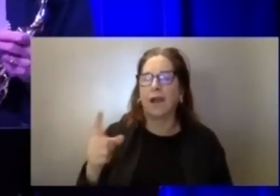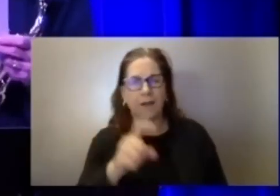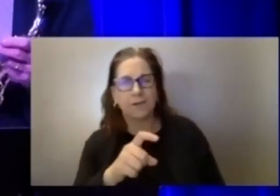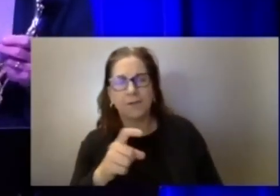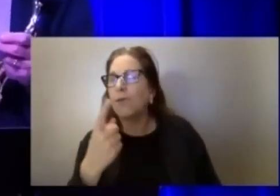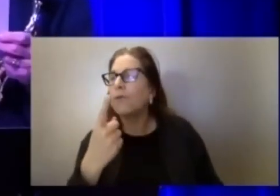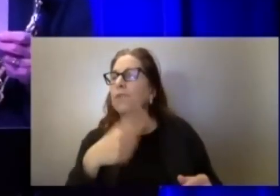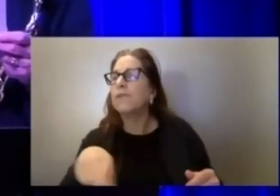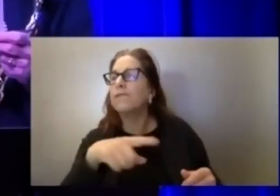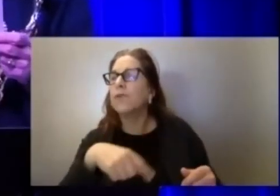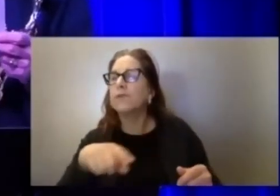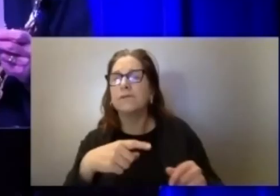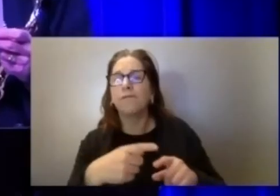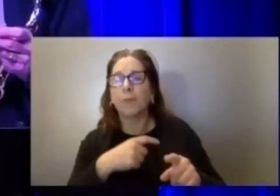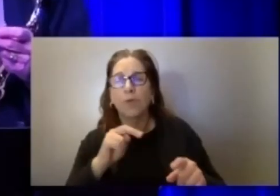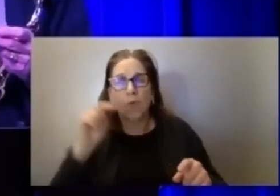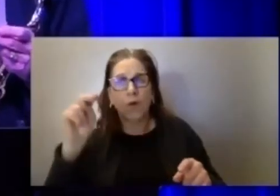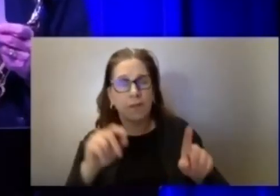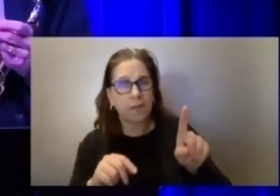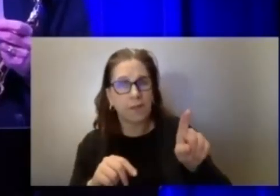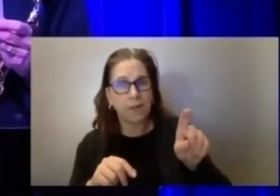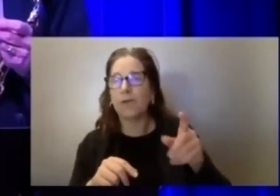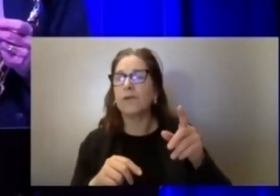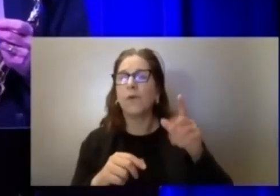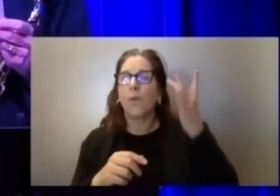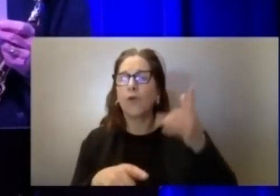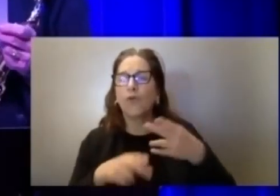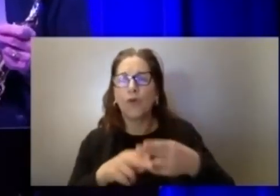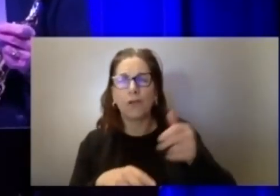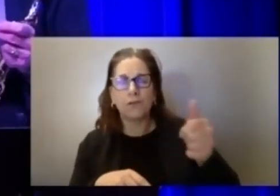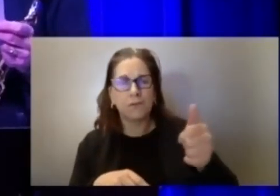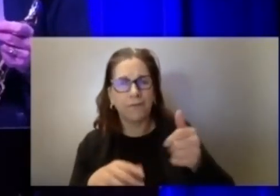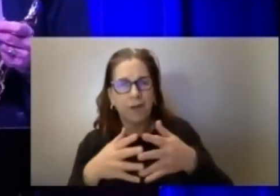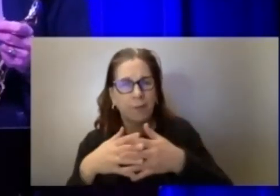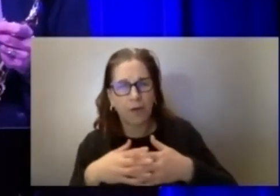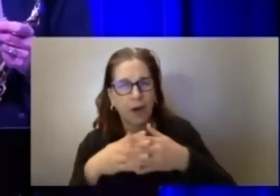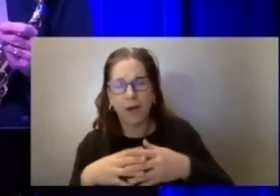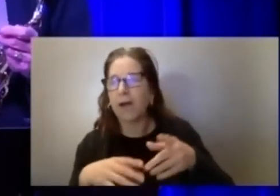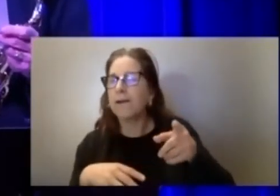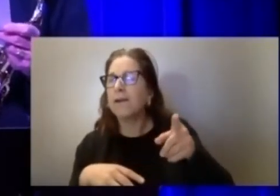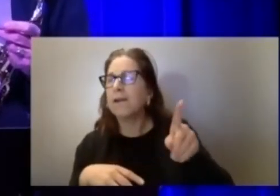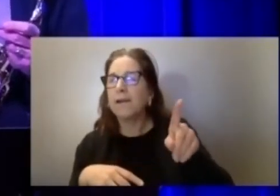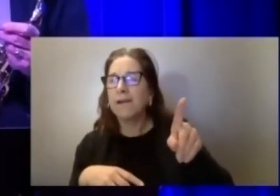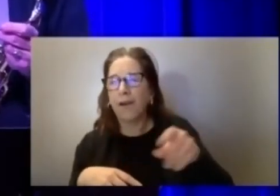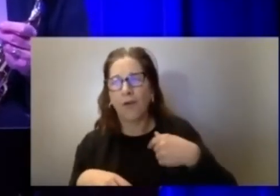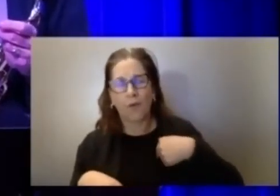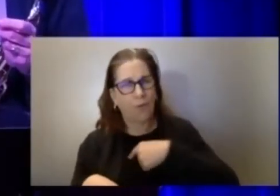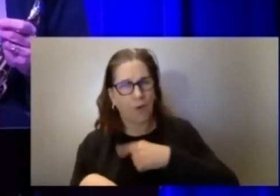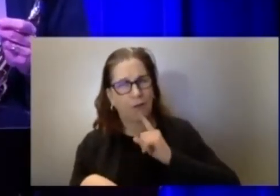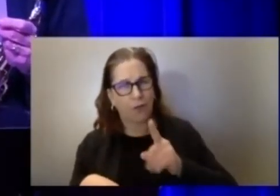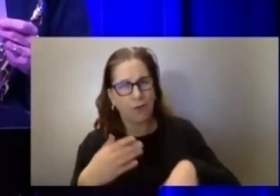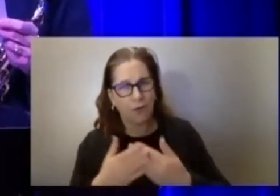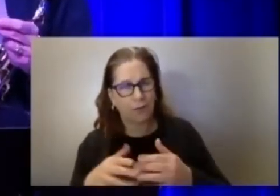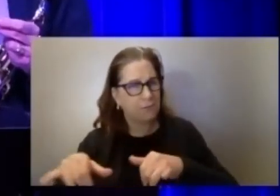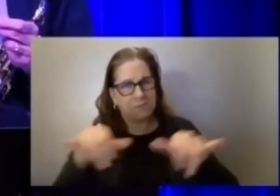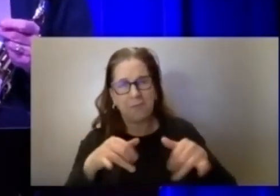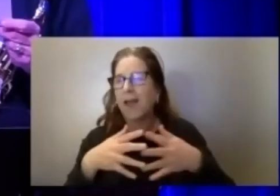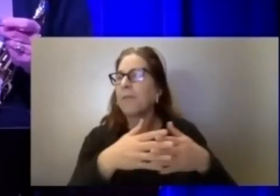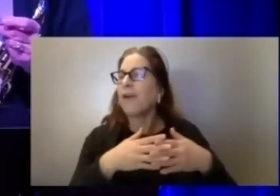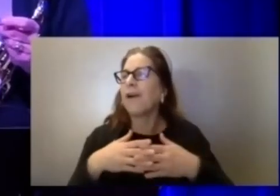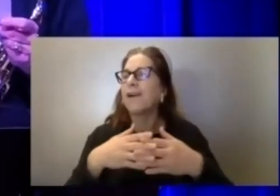"Why do you call yourselves America?" "We are all America, from the north to the south."